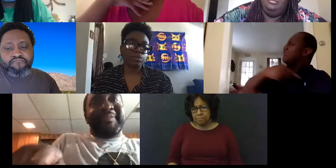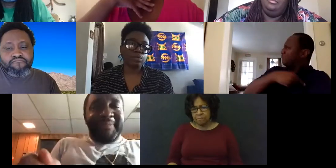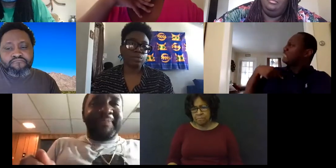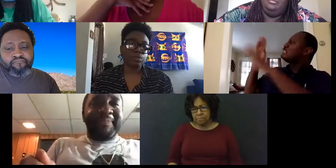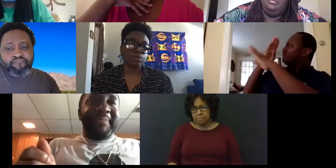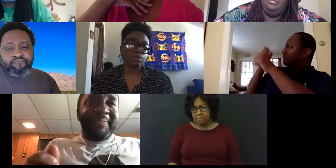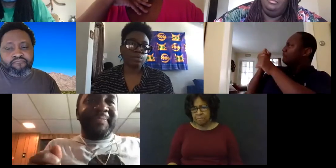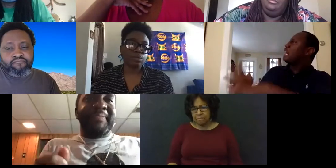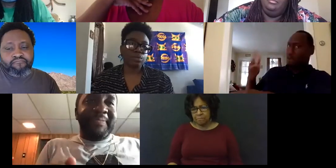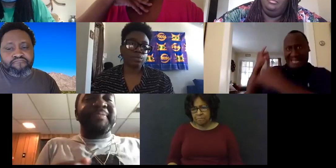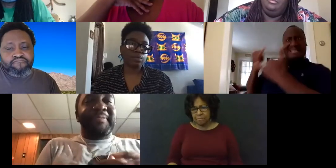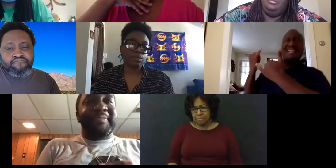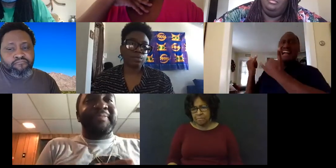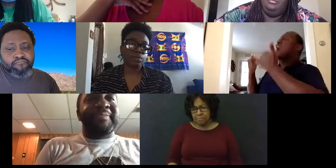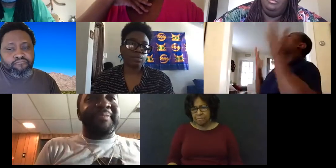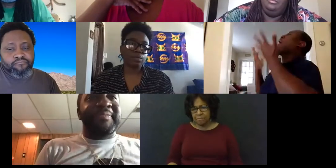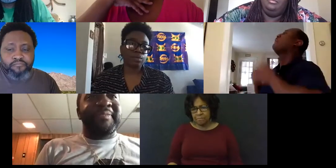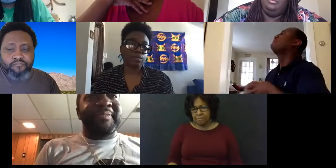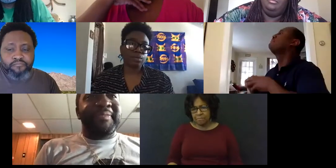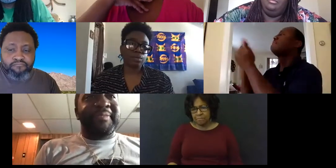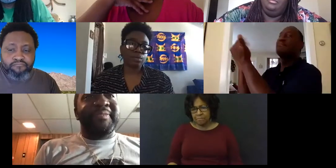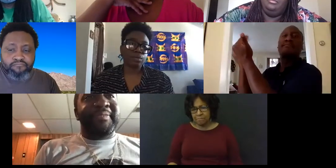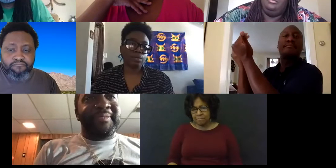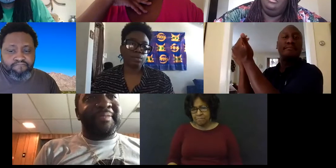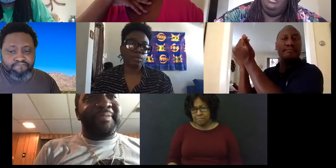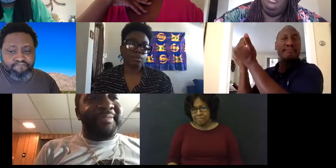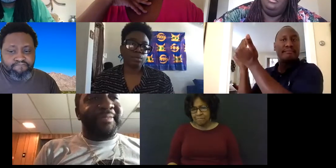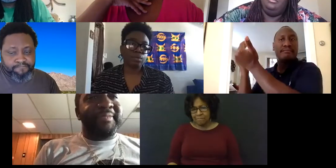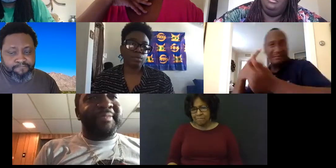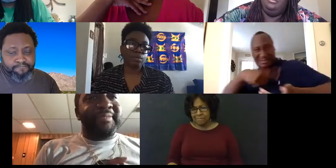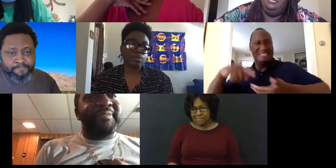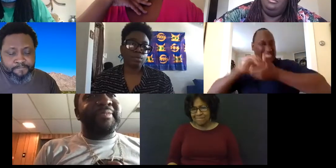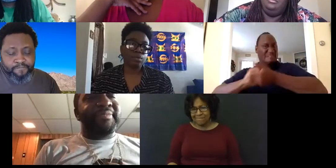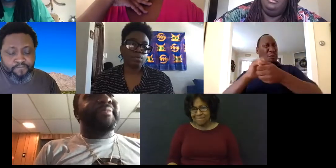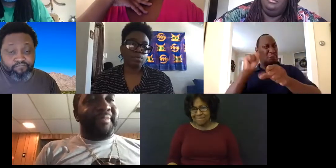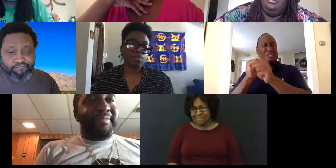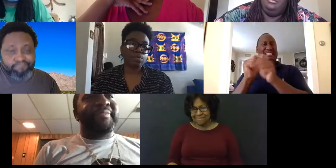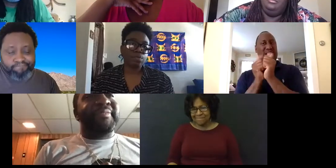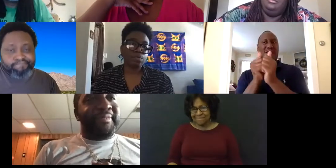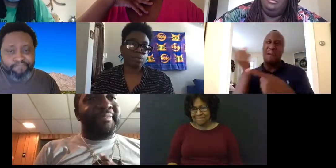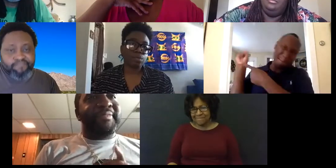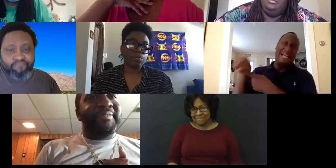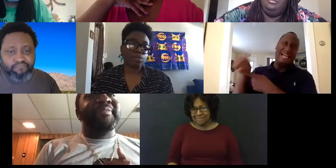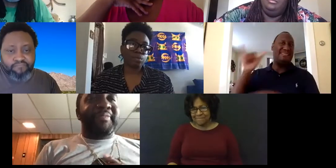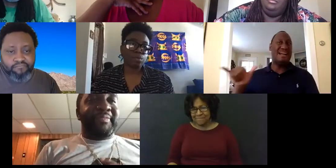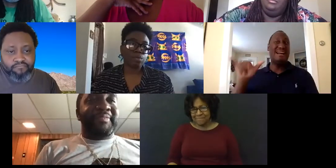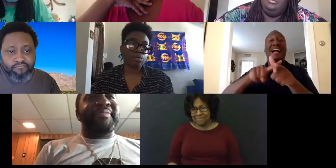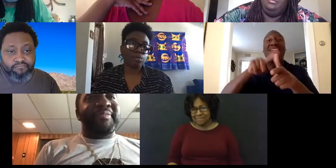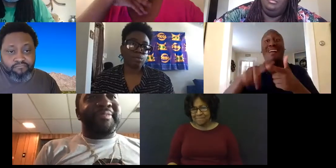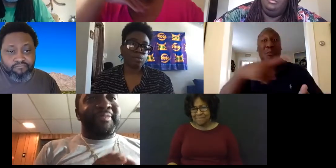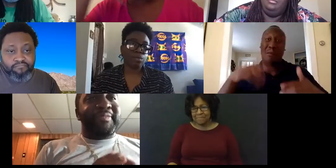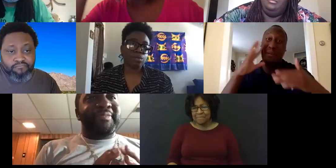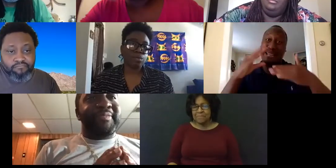able to beat the system and say, yes, we are the troublemakers. Now what? Come on. We have to